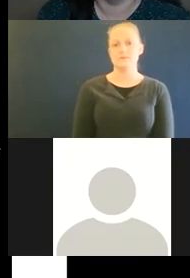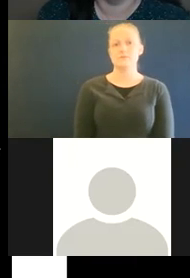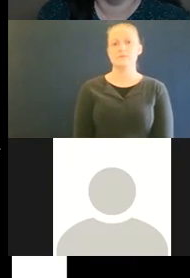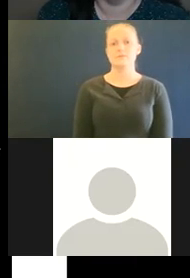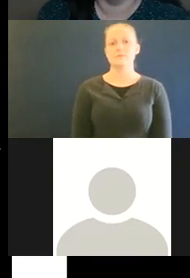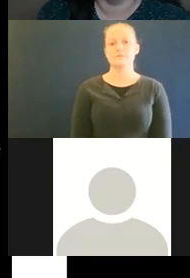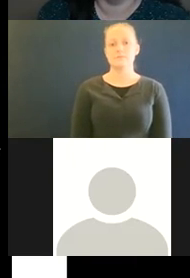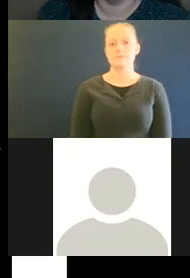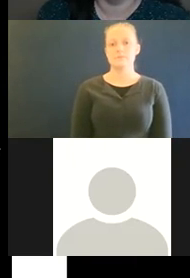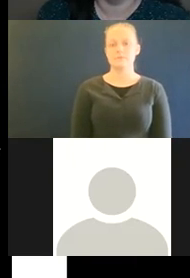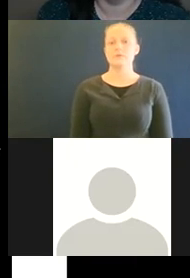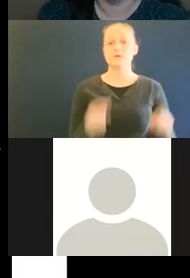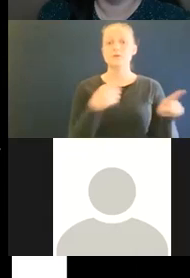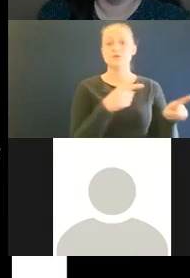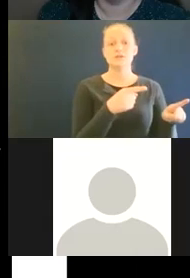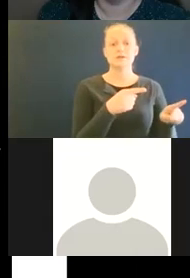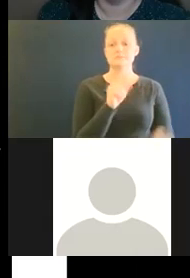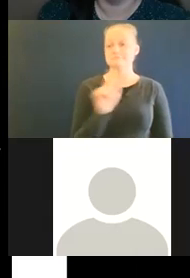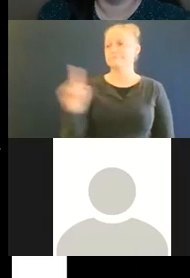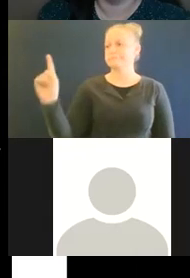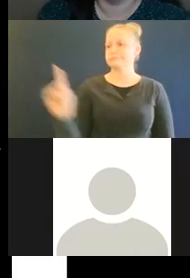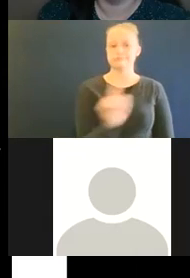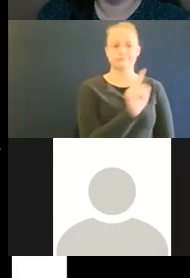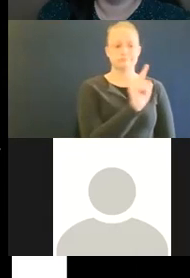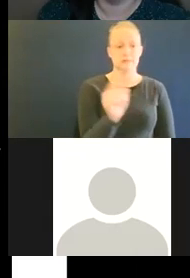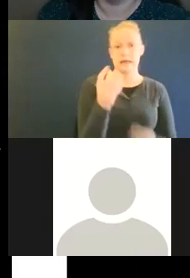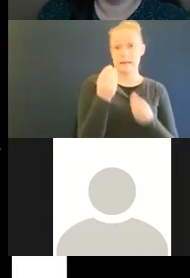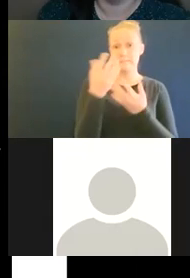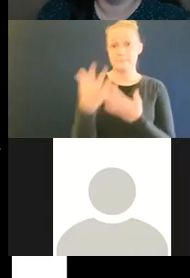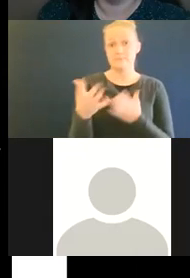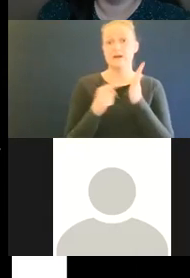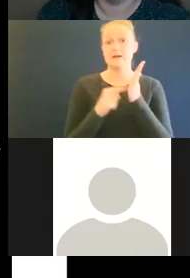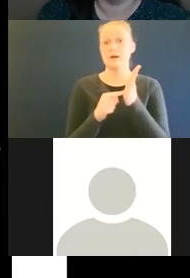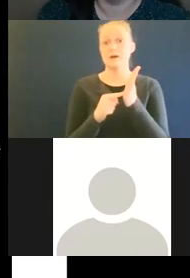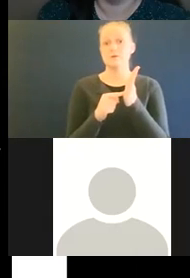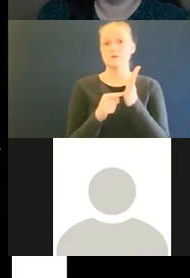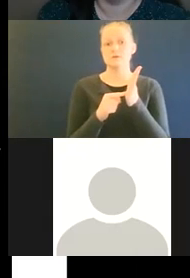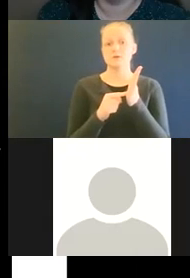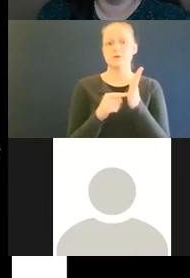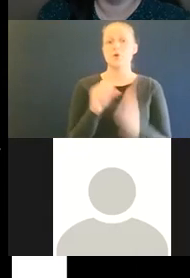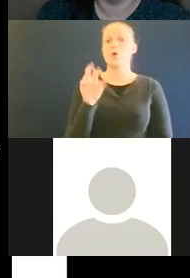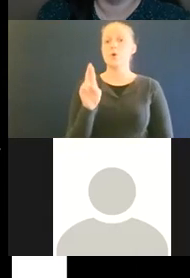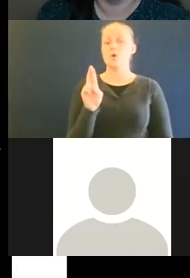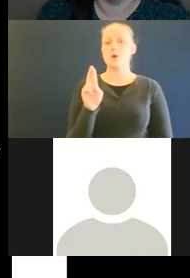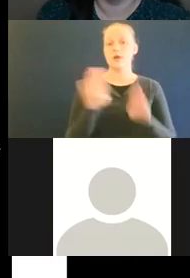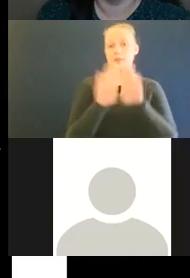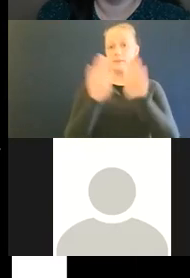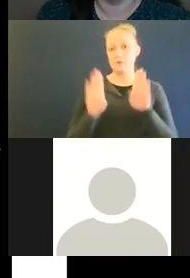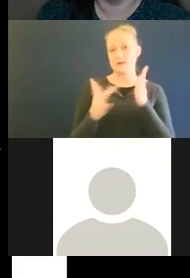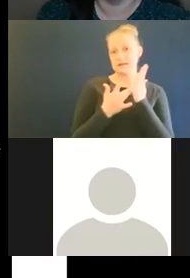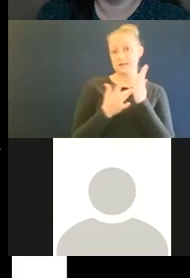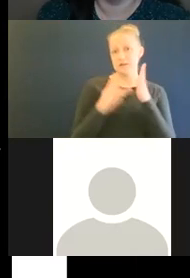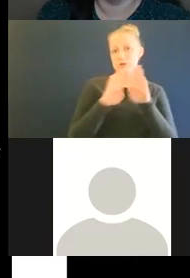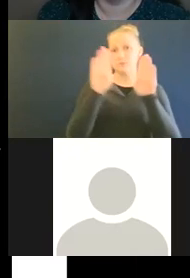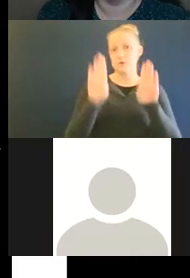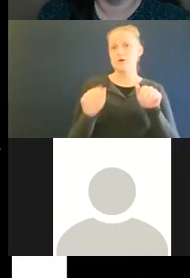So she was able to go around and provide those models, or the IAs were able to provide those models and